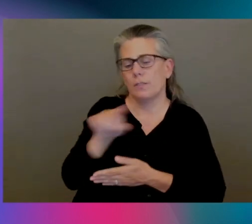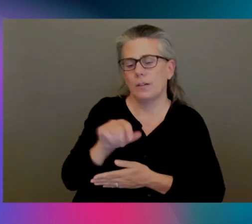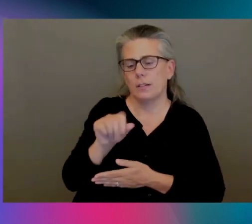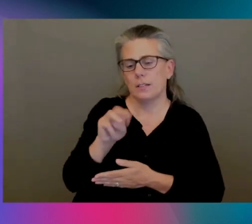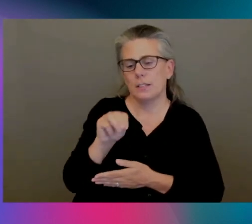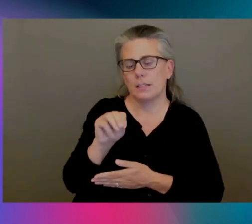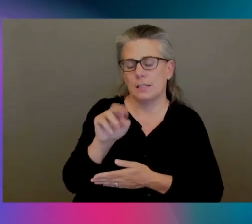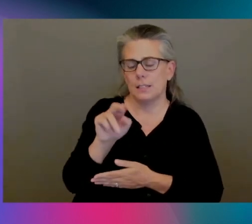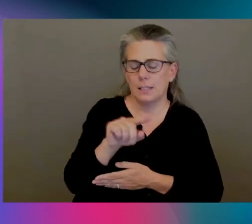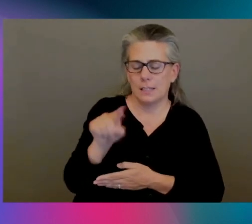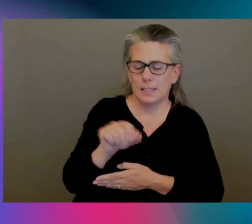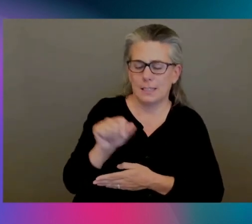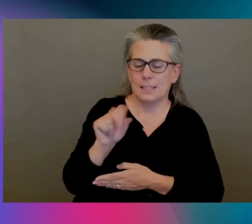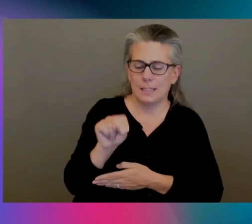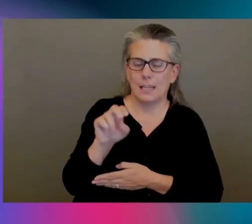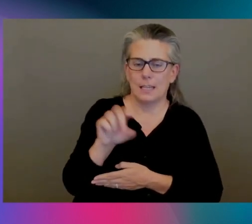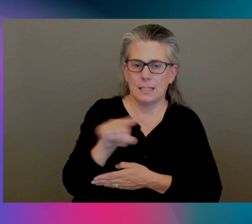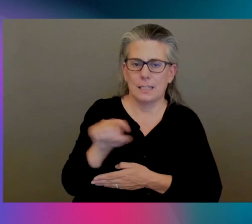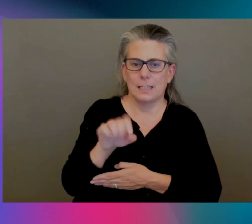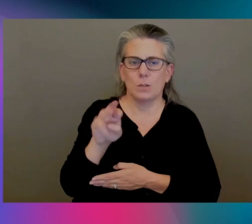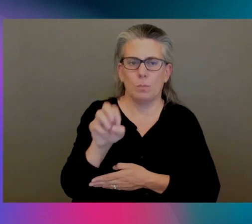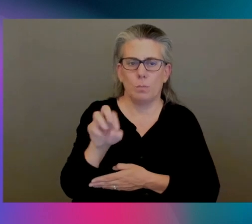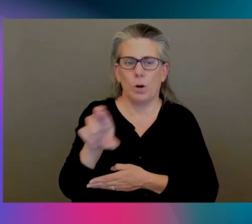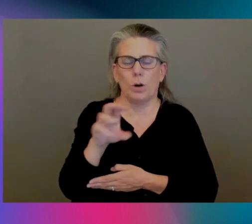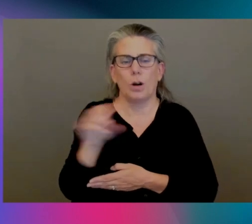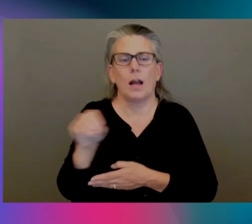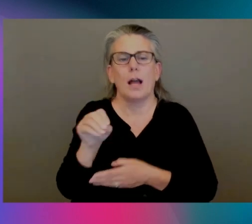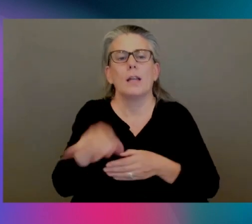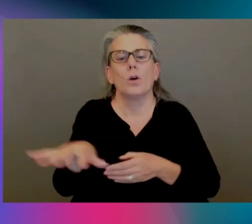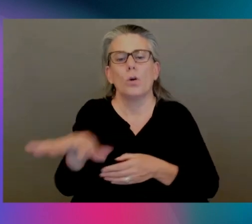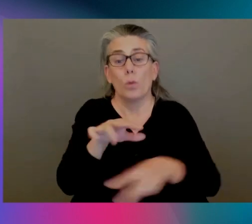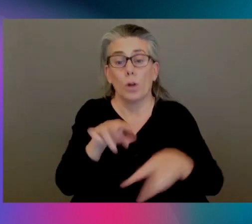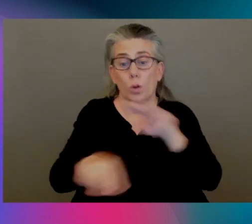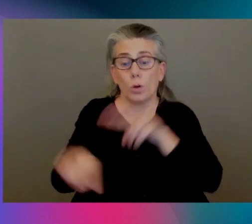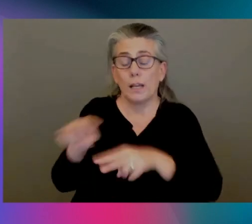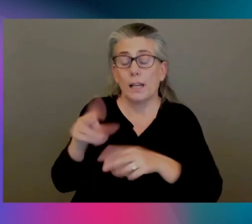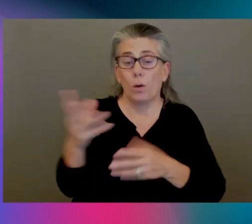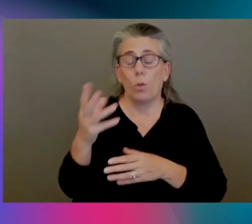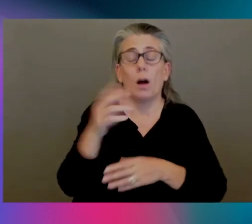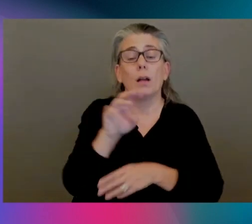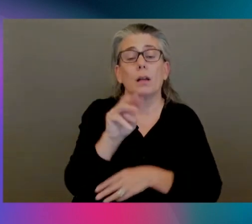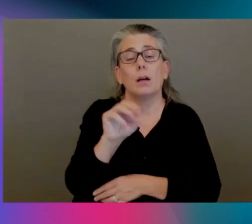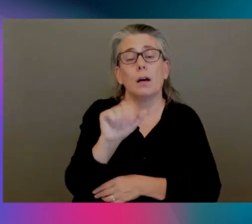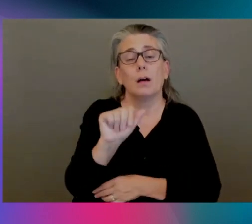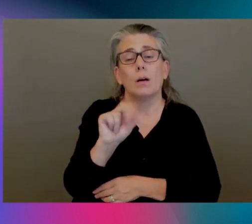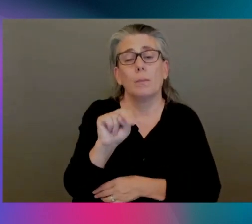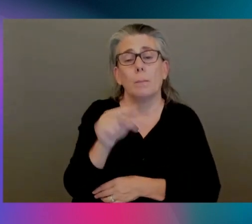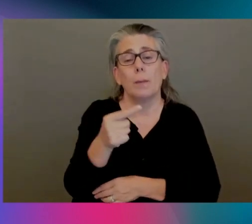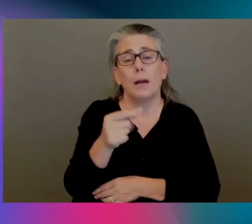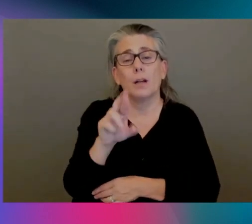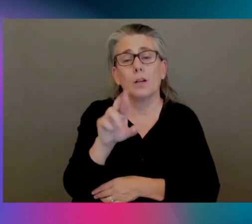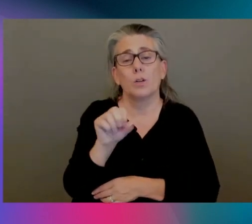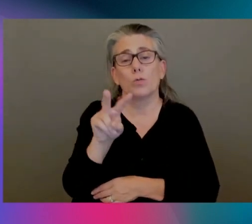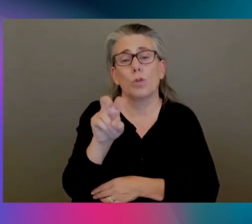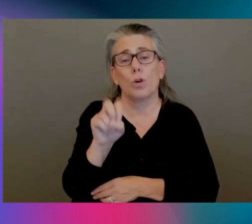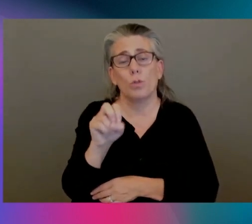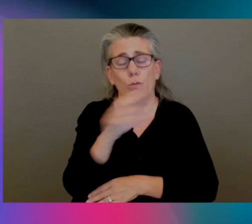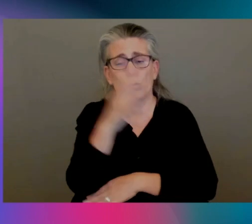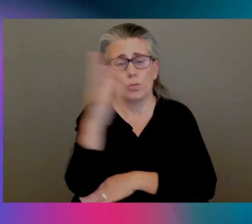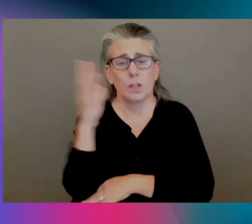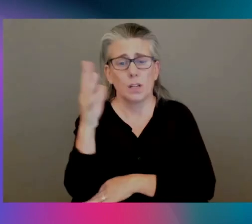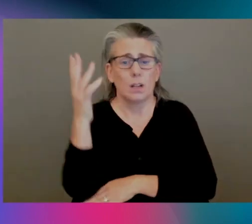monitor deforestation across mangroves. And this is data that was previously inaccessible to many